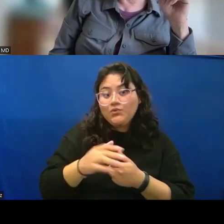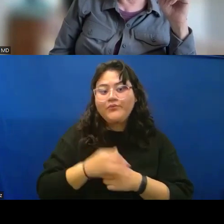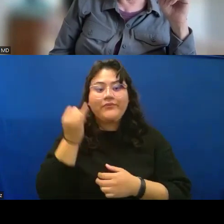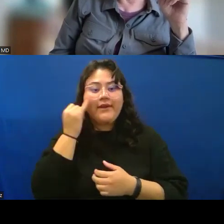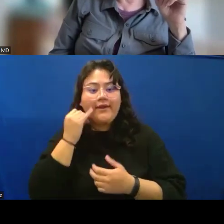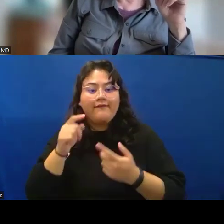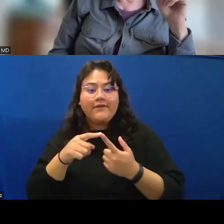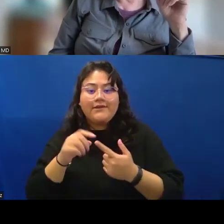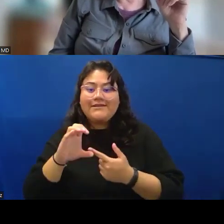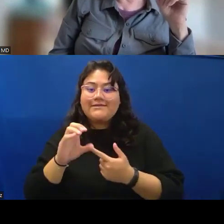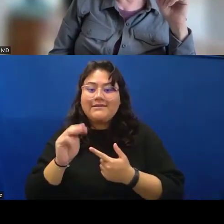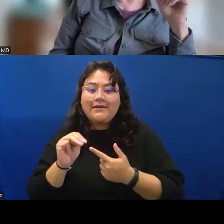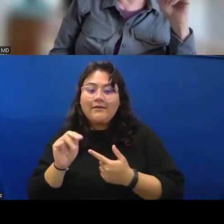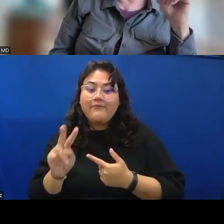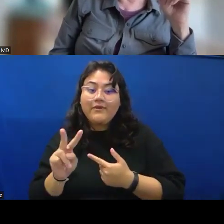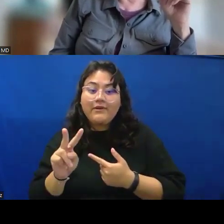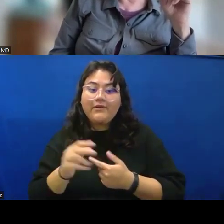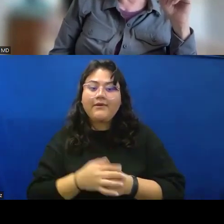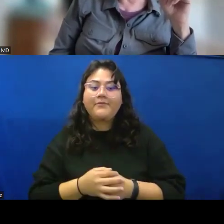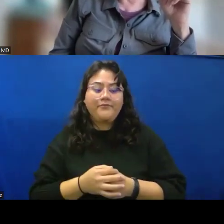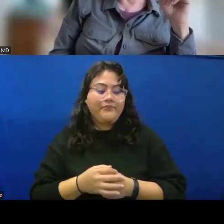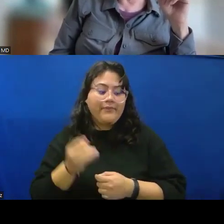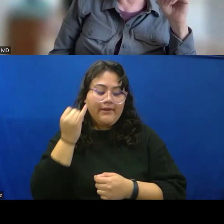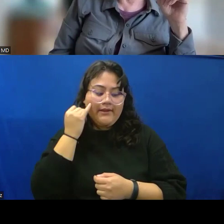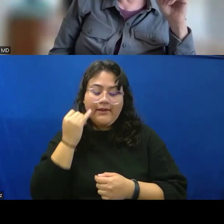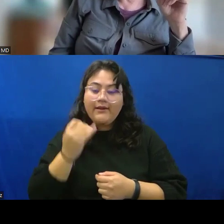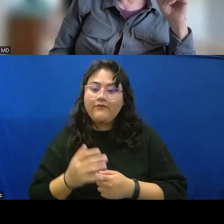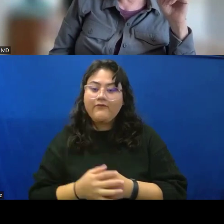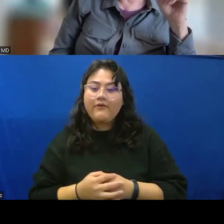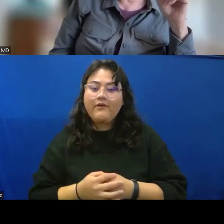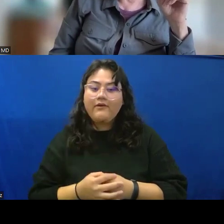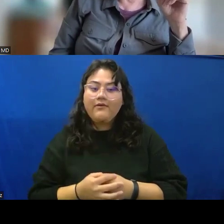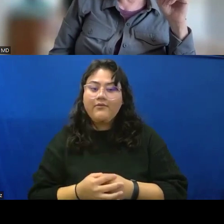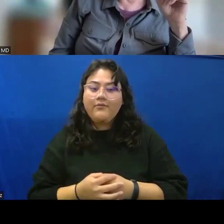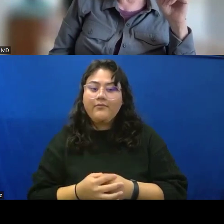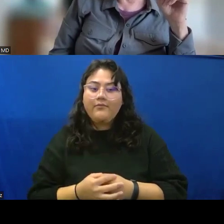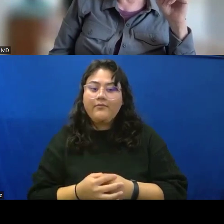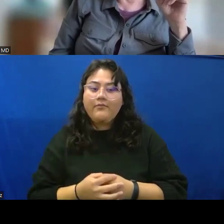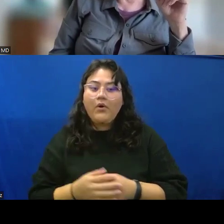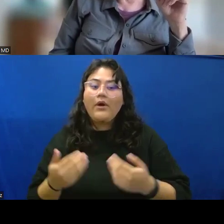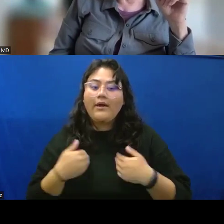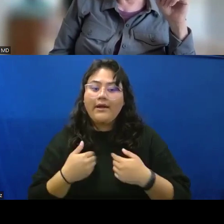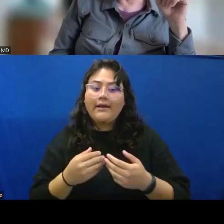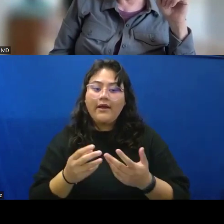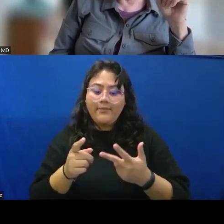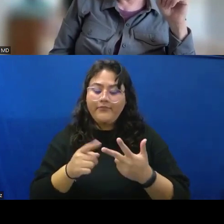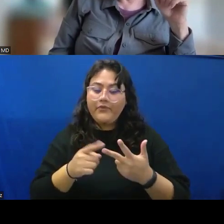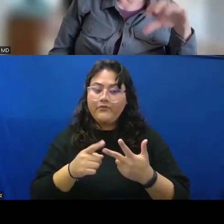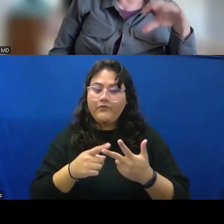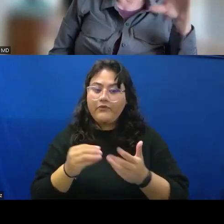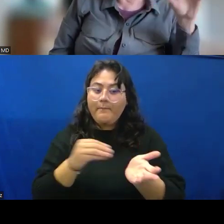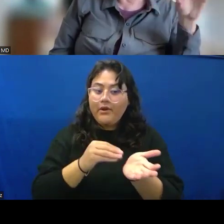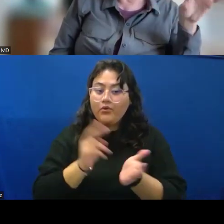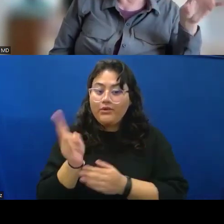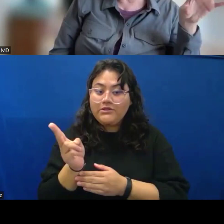birth history that increase the chance that a child may become deaf or hard of hearing.